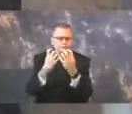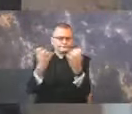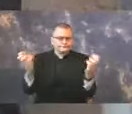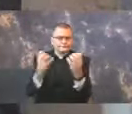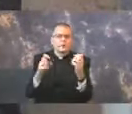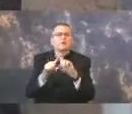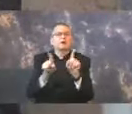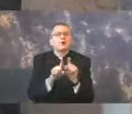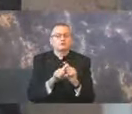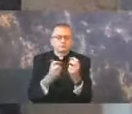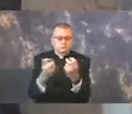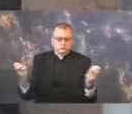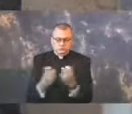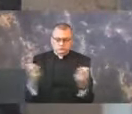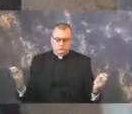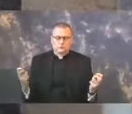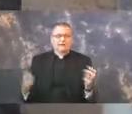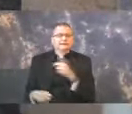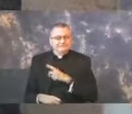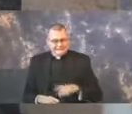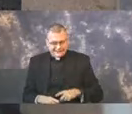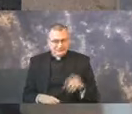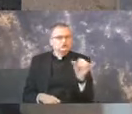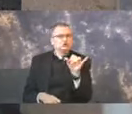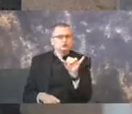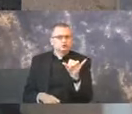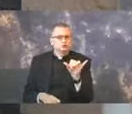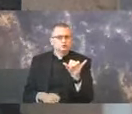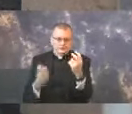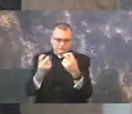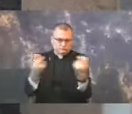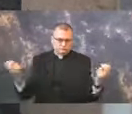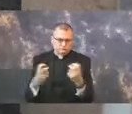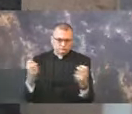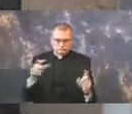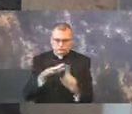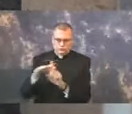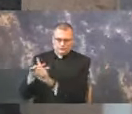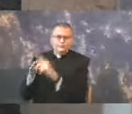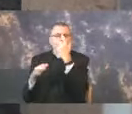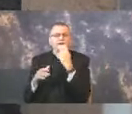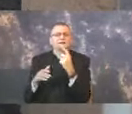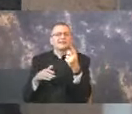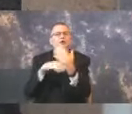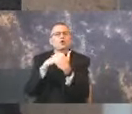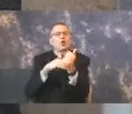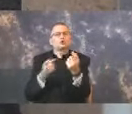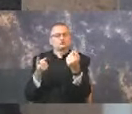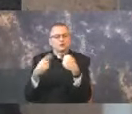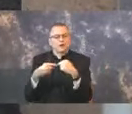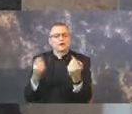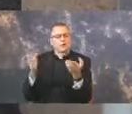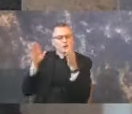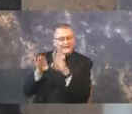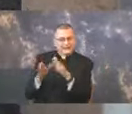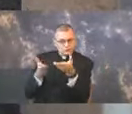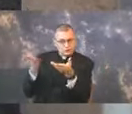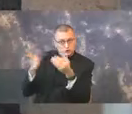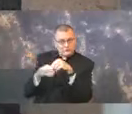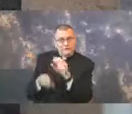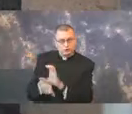diocese. Their presence, too, is most welcome and important because they are called and ordained for service in the